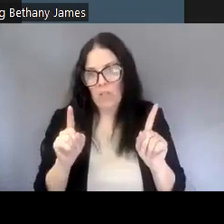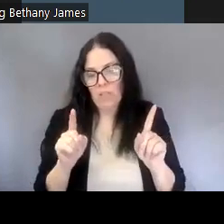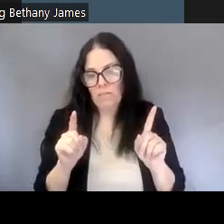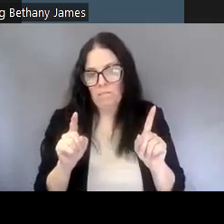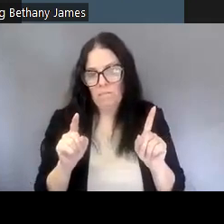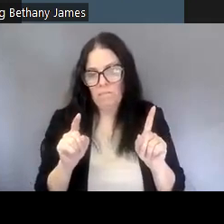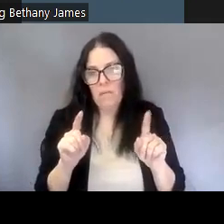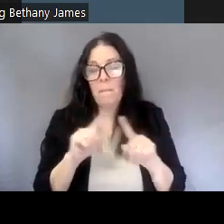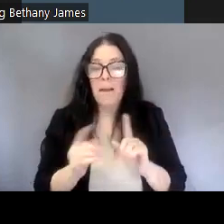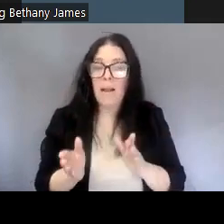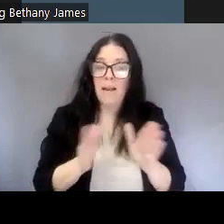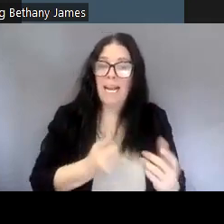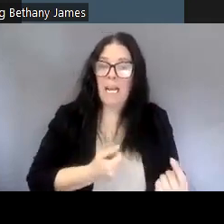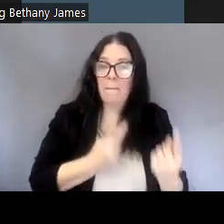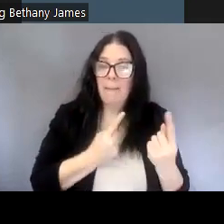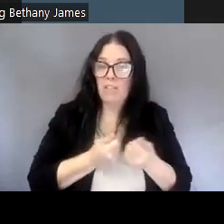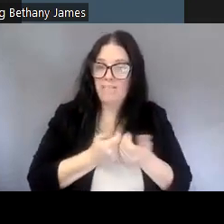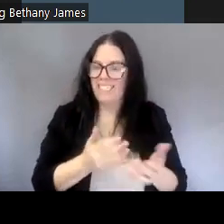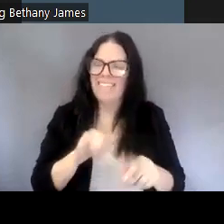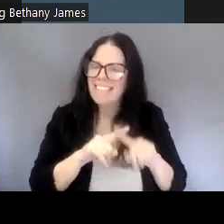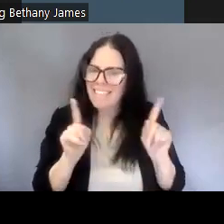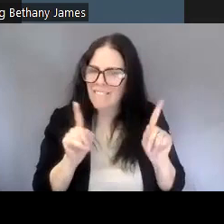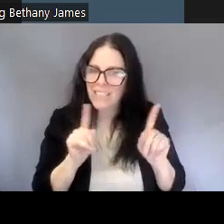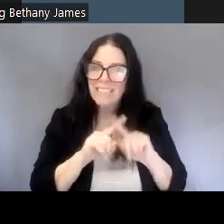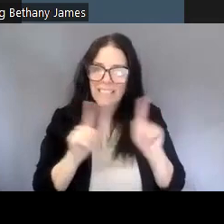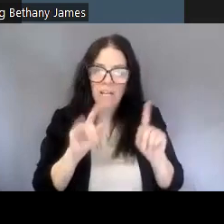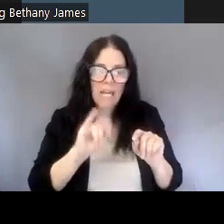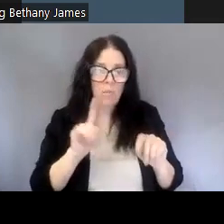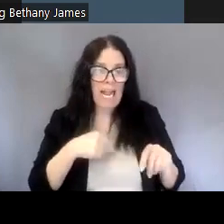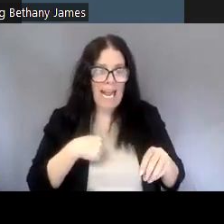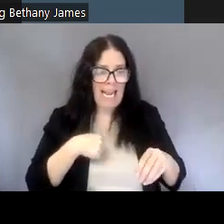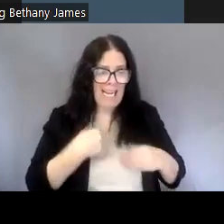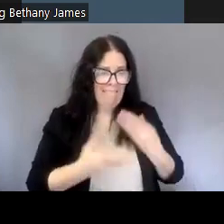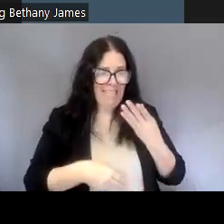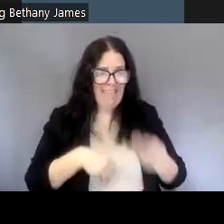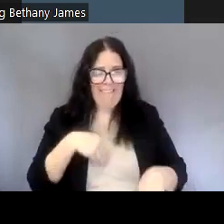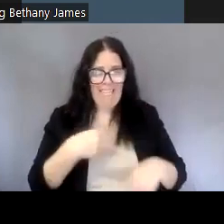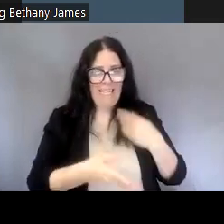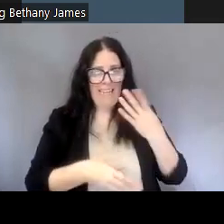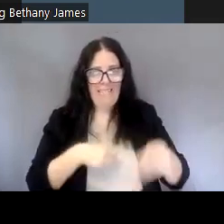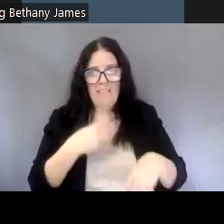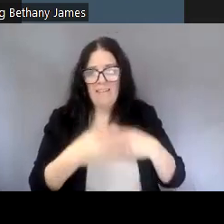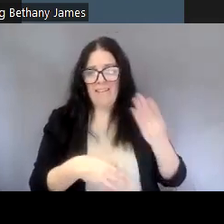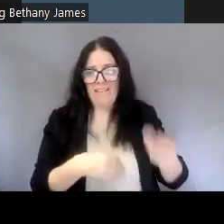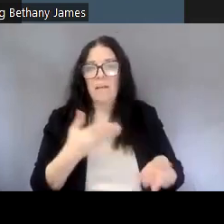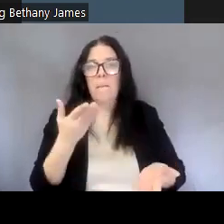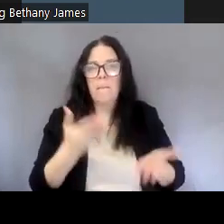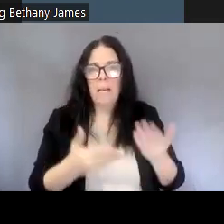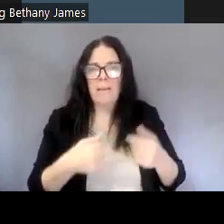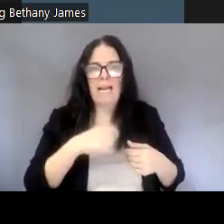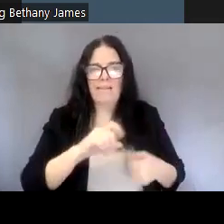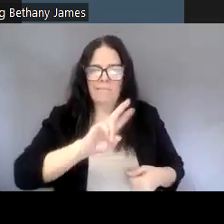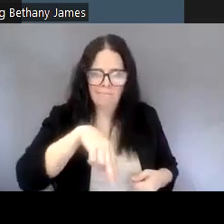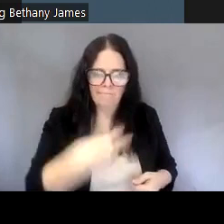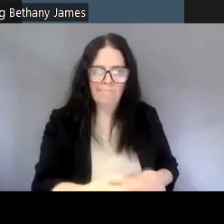me. But compassion fatigue, that's different. That's when you're giving a lot of yourself, and you may need some help